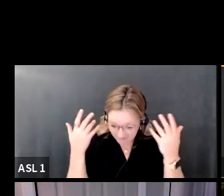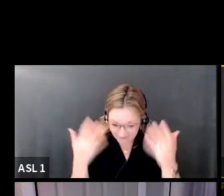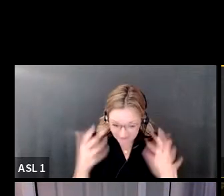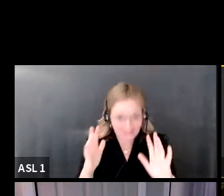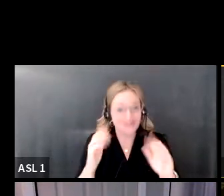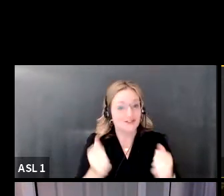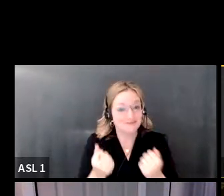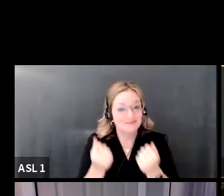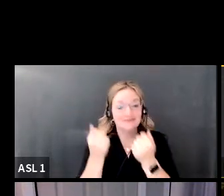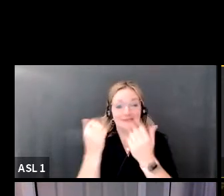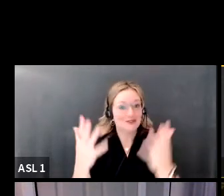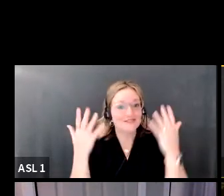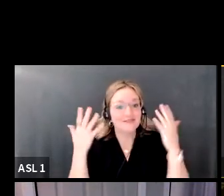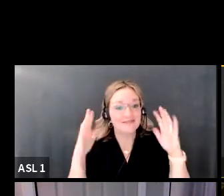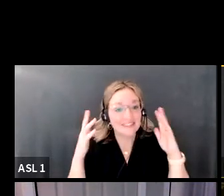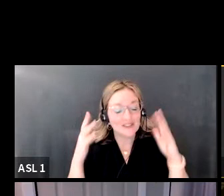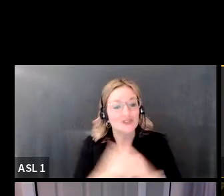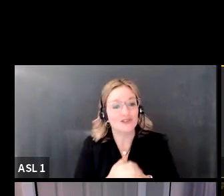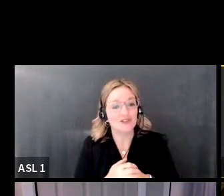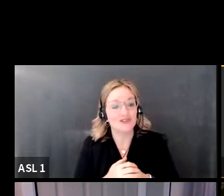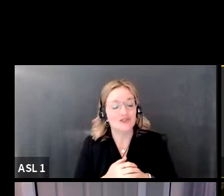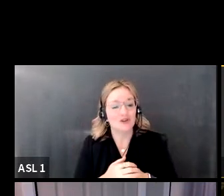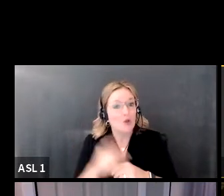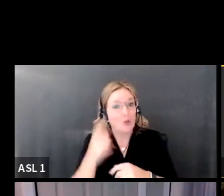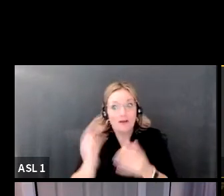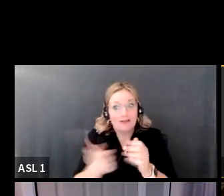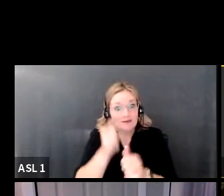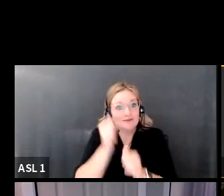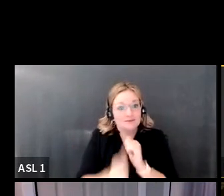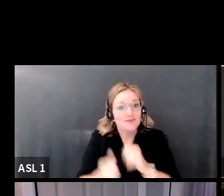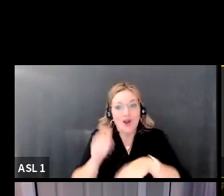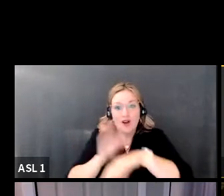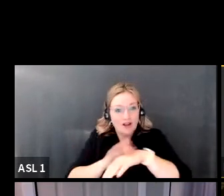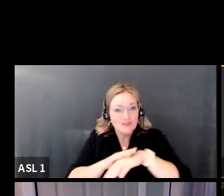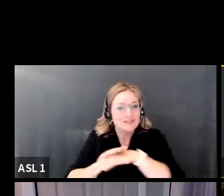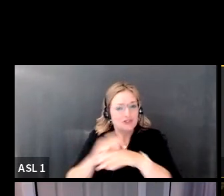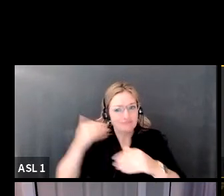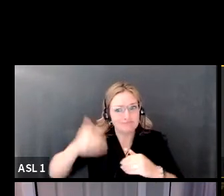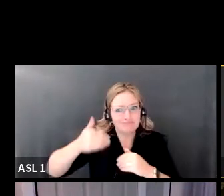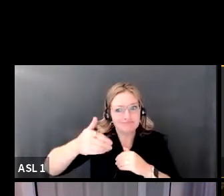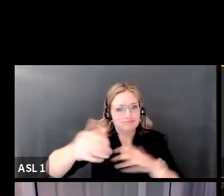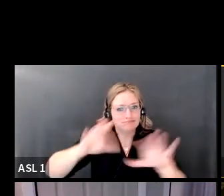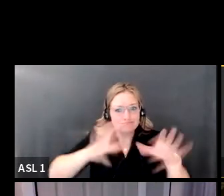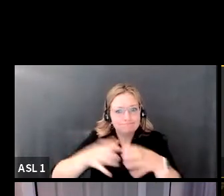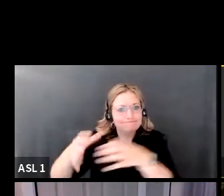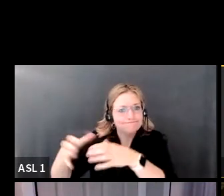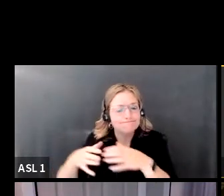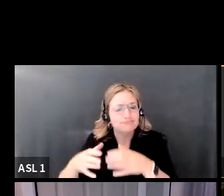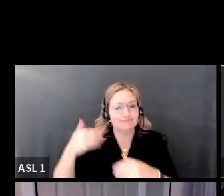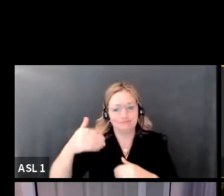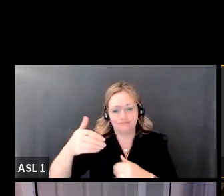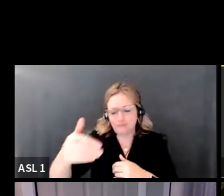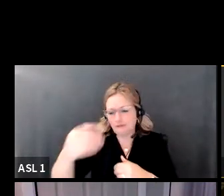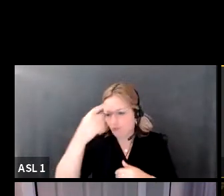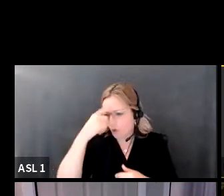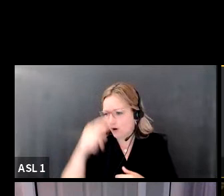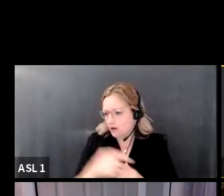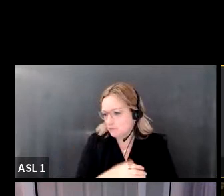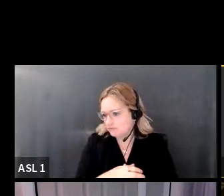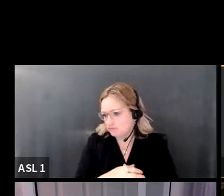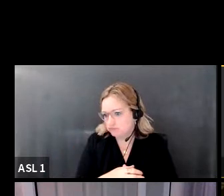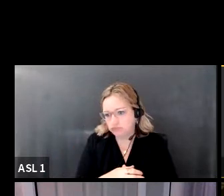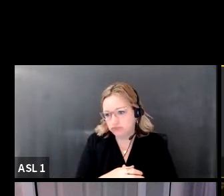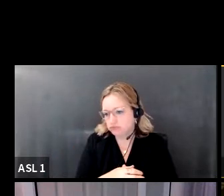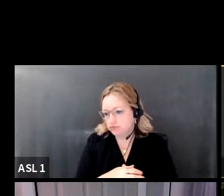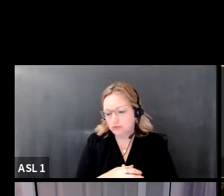um talked about the the consultations that have been ongoing now for um uh more more than